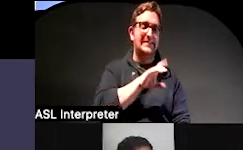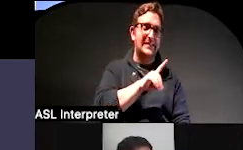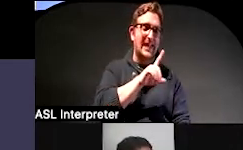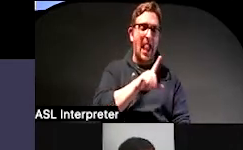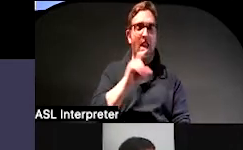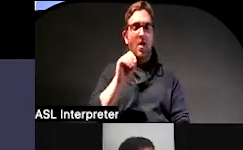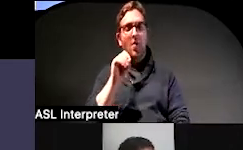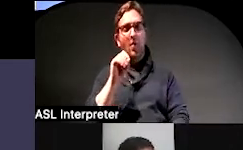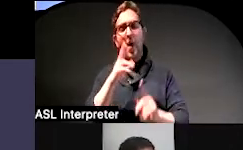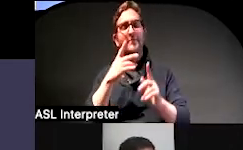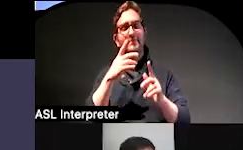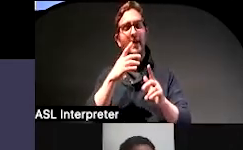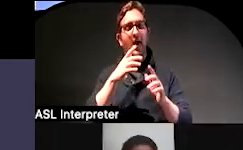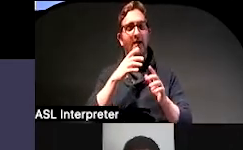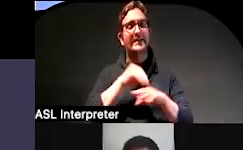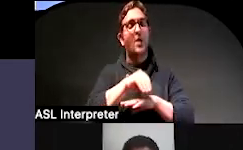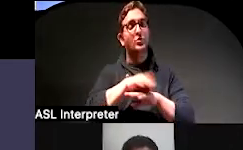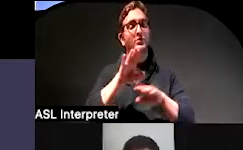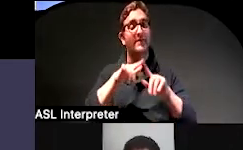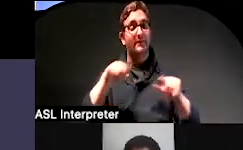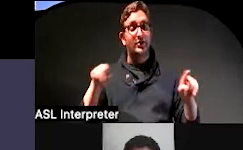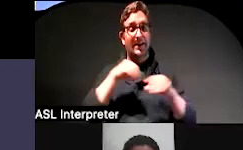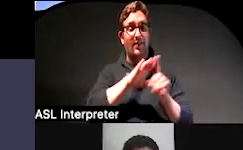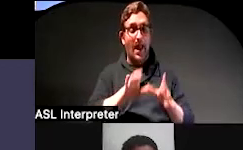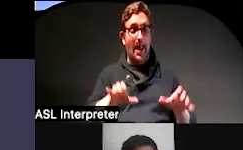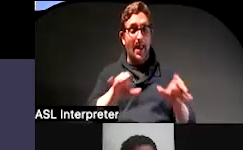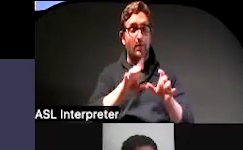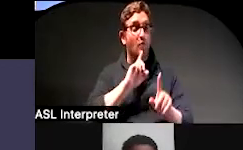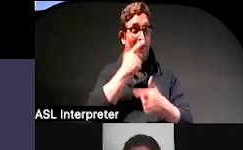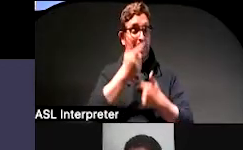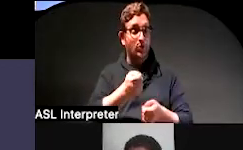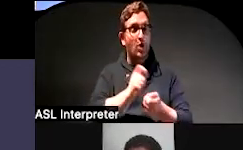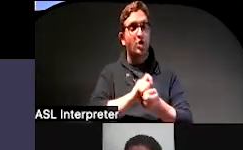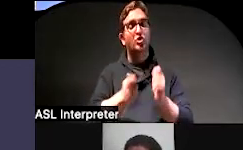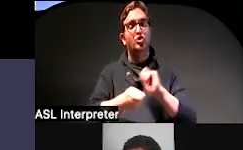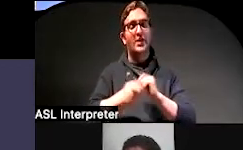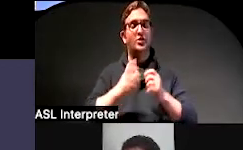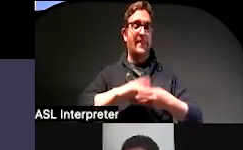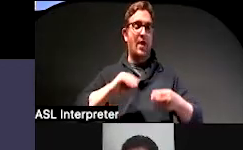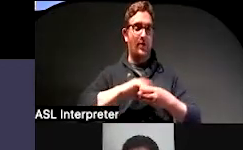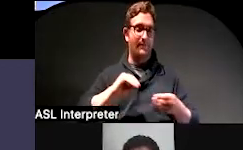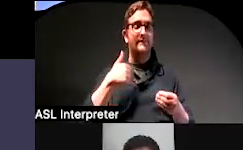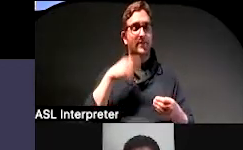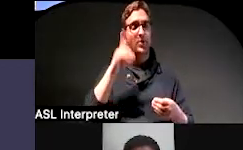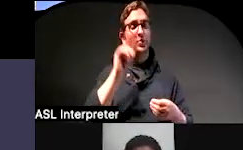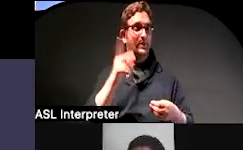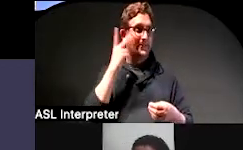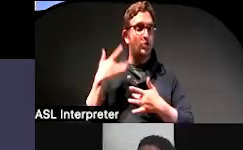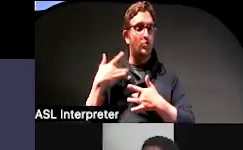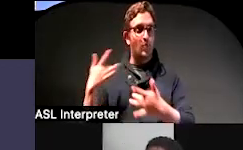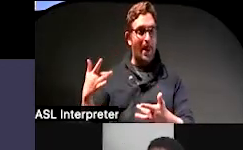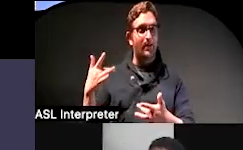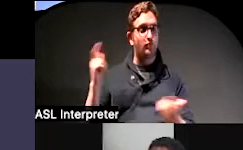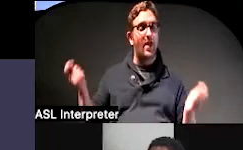of diversity on their campus that are really interested in changing the narrative. So I do see a trend in that, and I